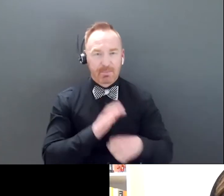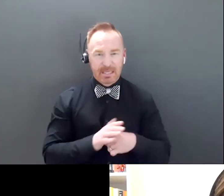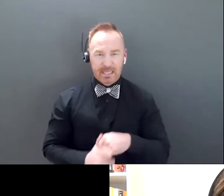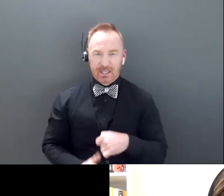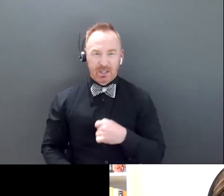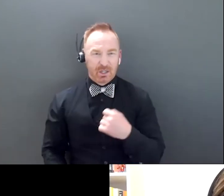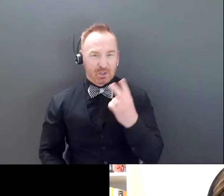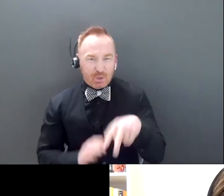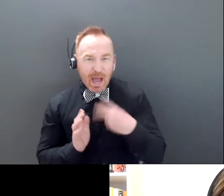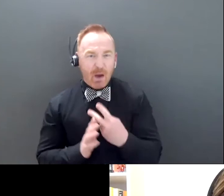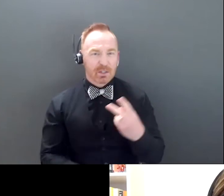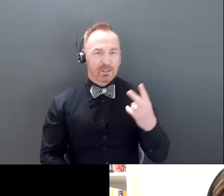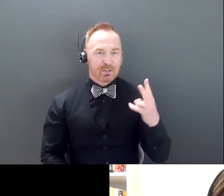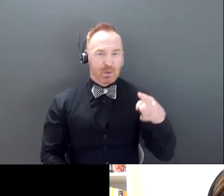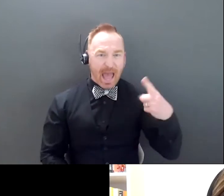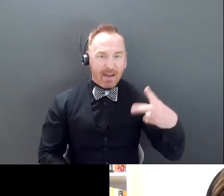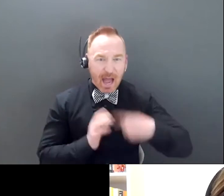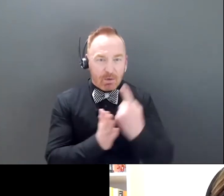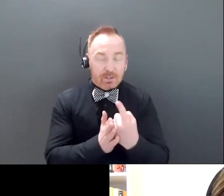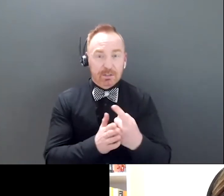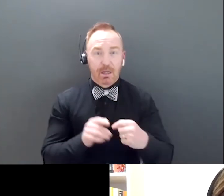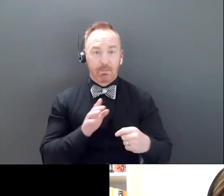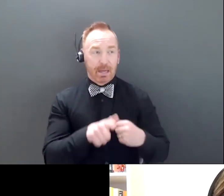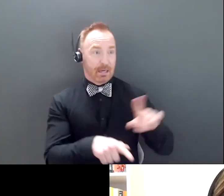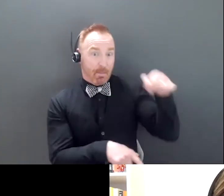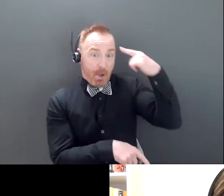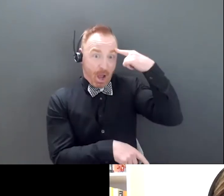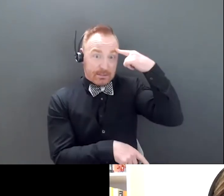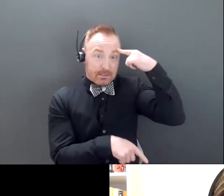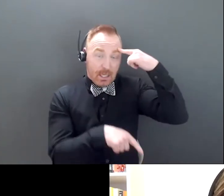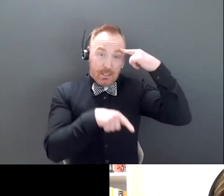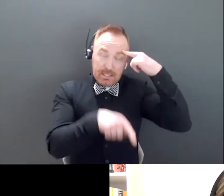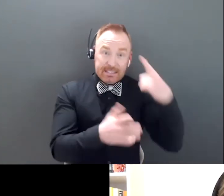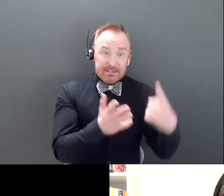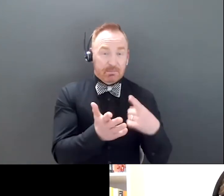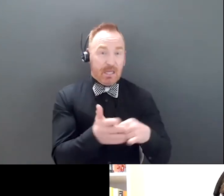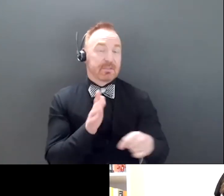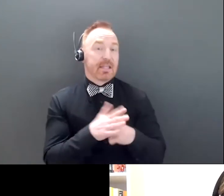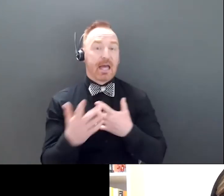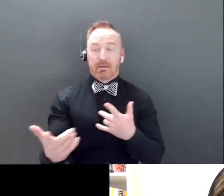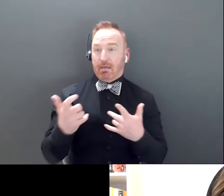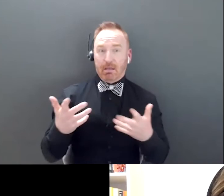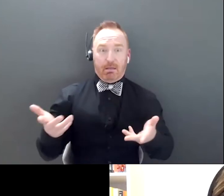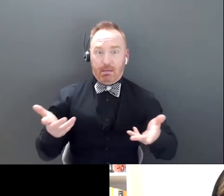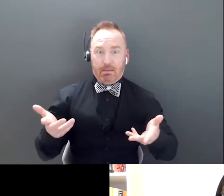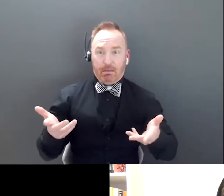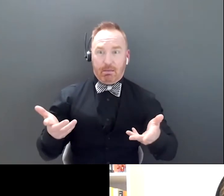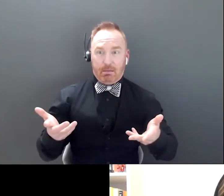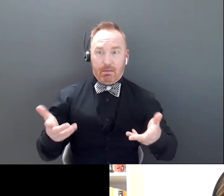are getting into, that like, they don't really know how to deal with some of those conversations, and neither should they, in all